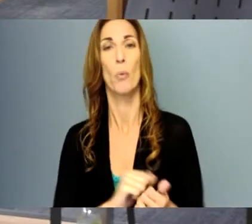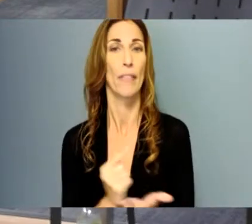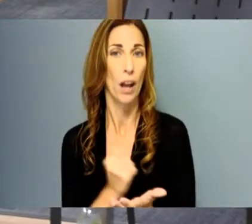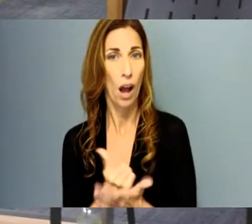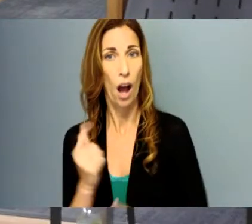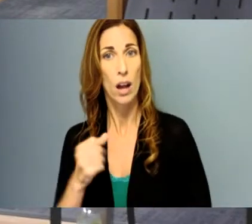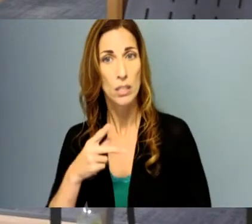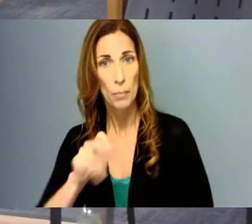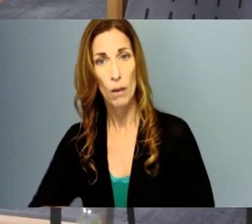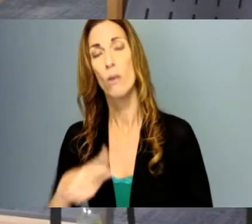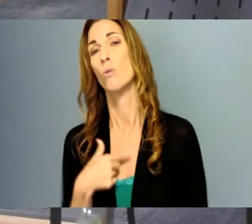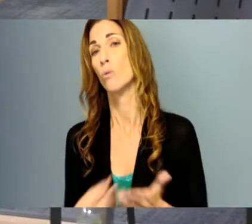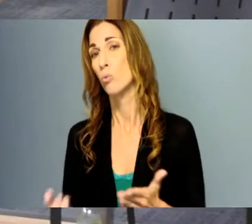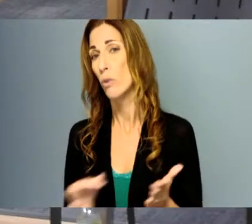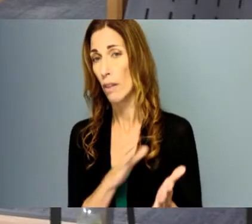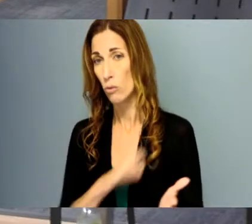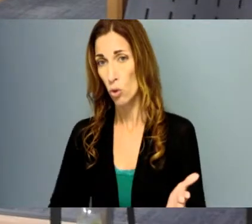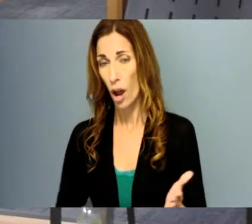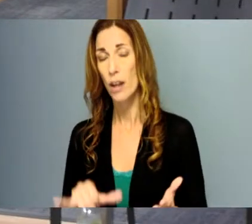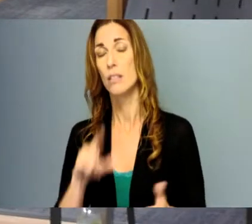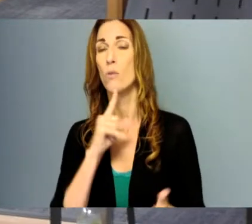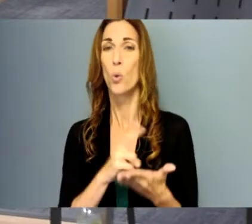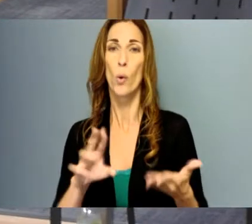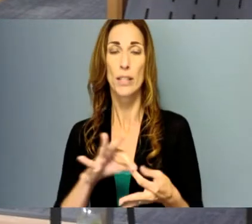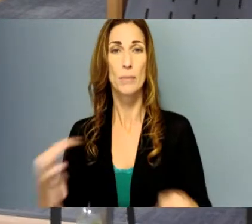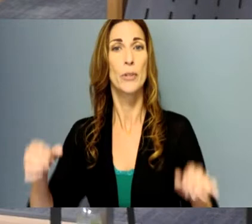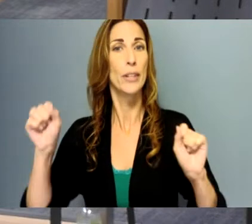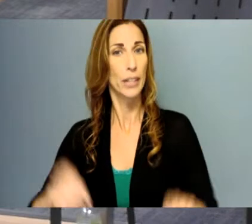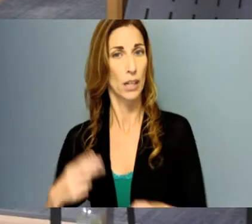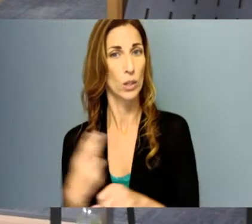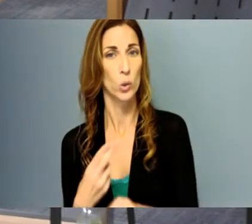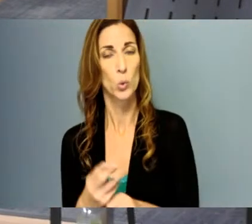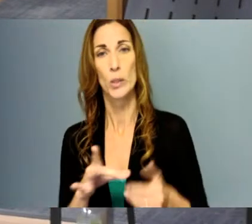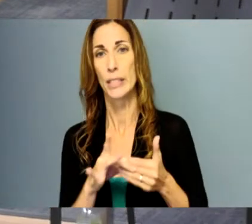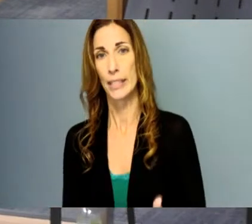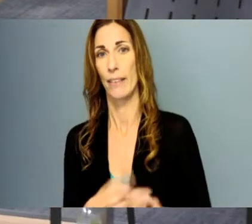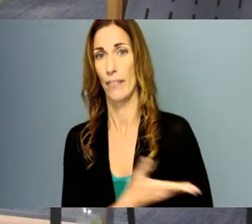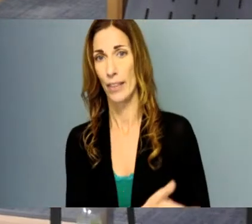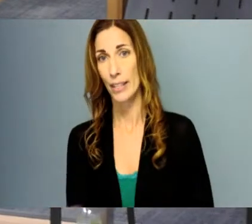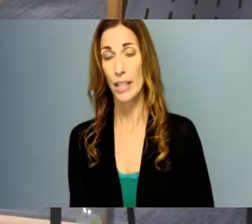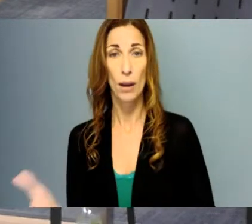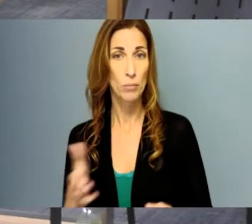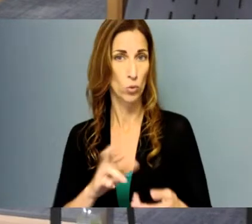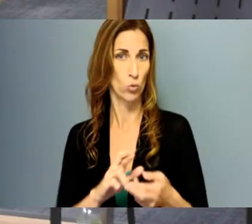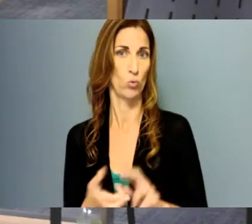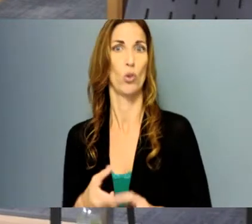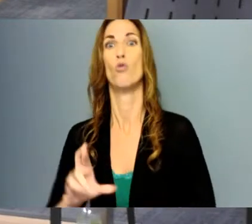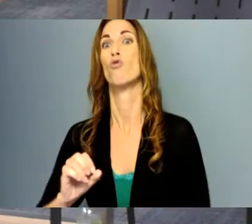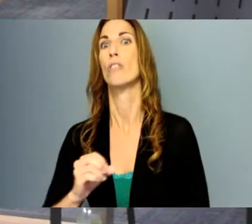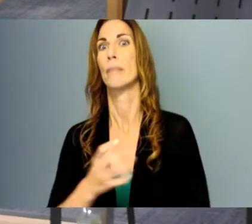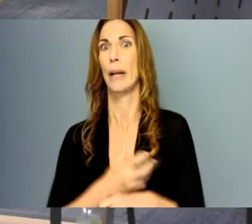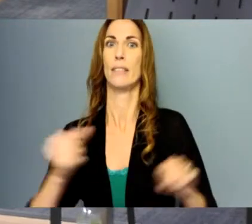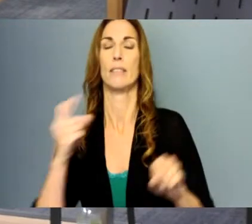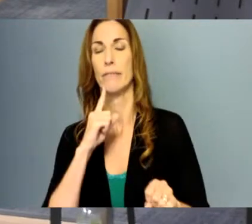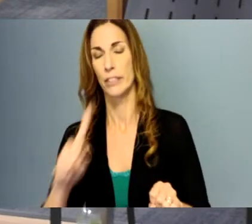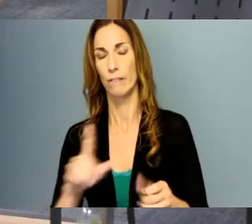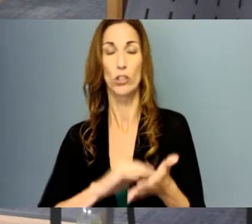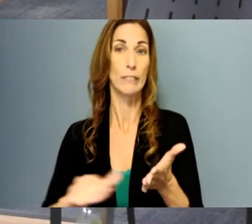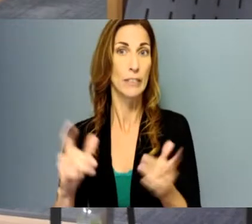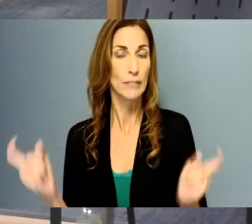the truth of Christ, that the Holy Spirit can use to lead them to repentance, forgiveness of sin, and eternal